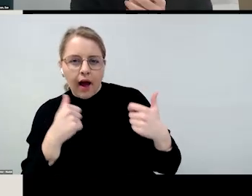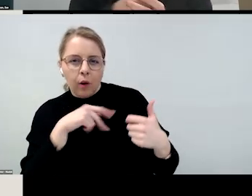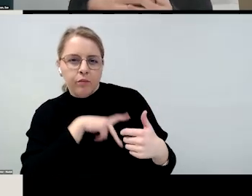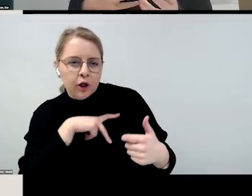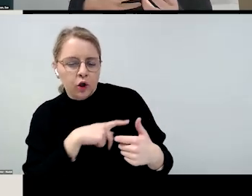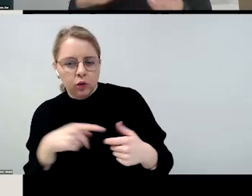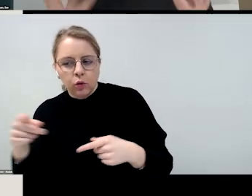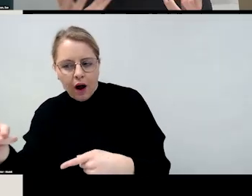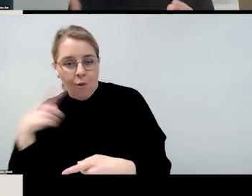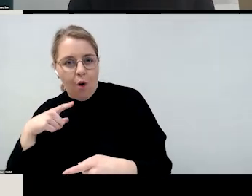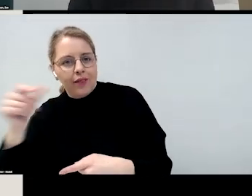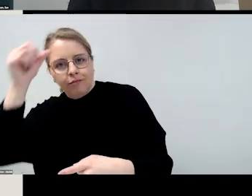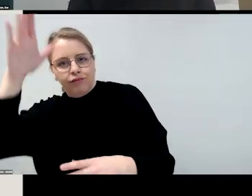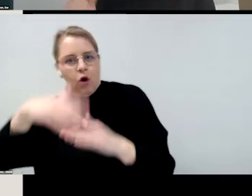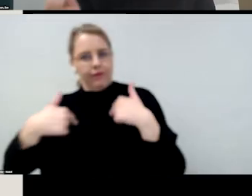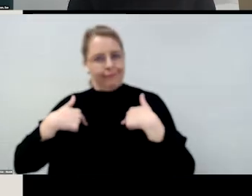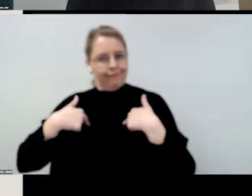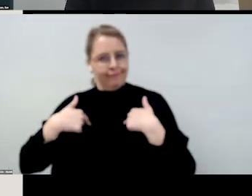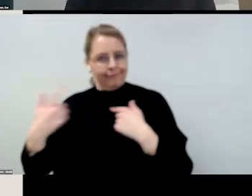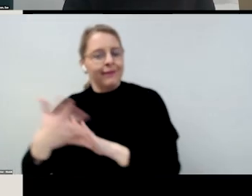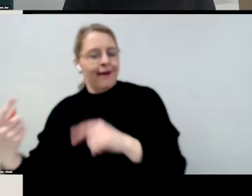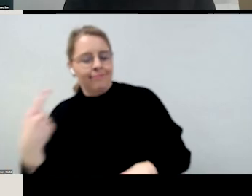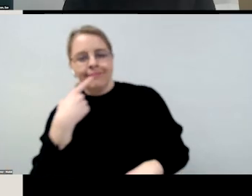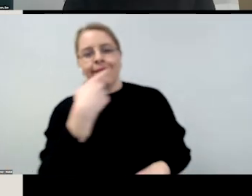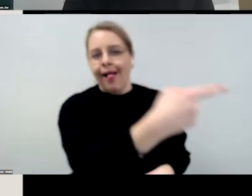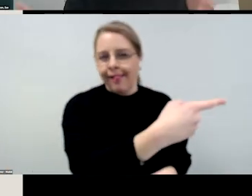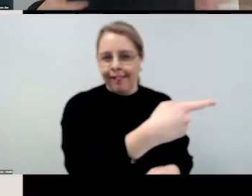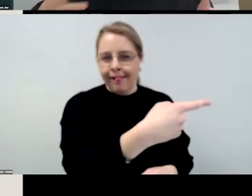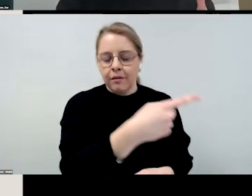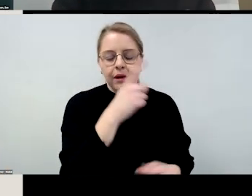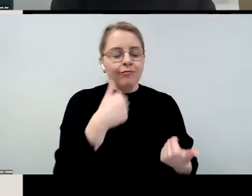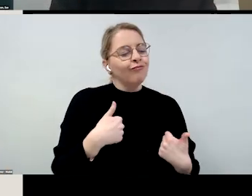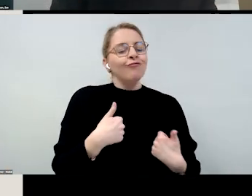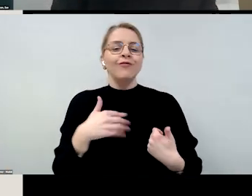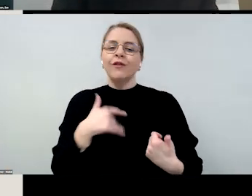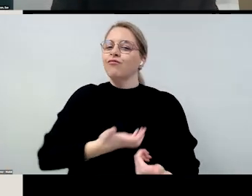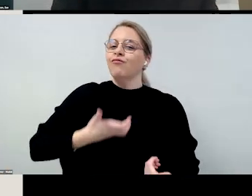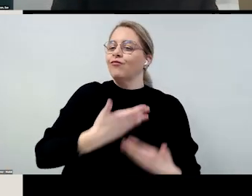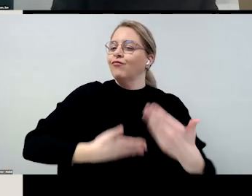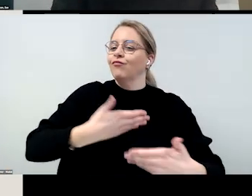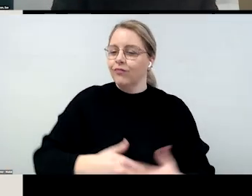of the person and their rapport of with the person with intellectual disability to support that.